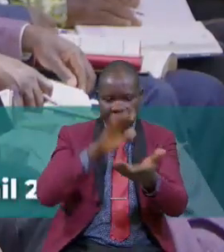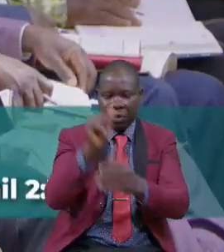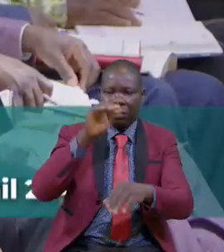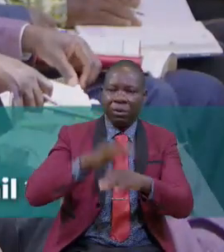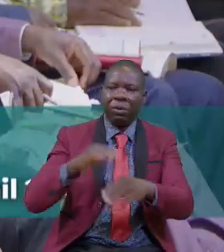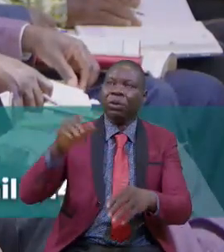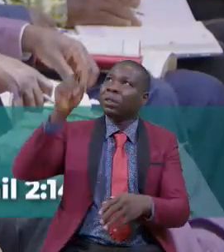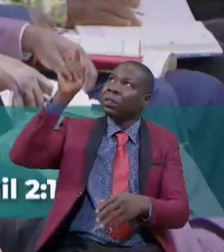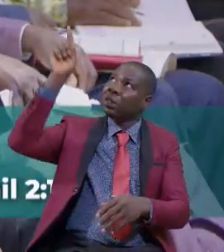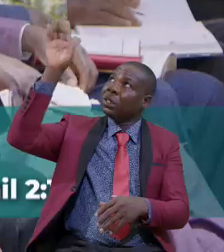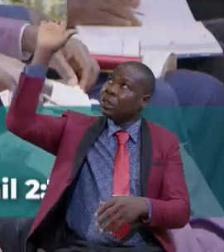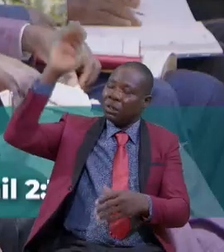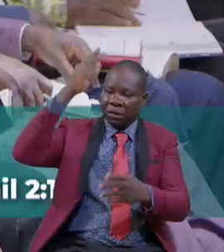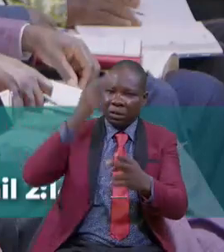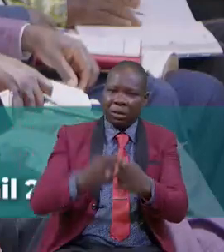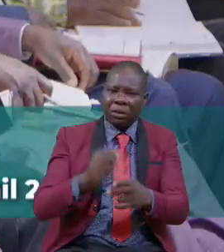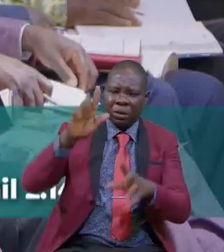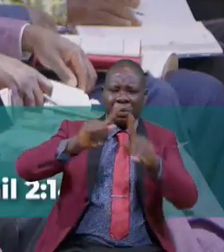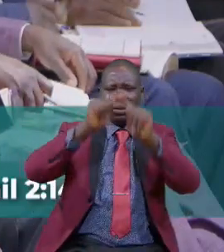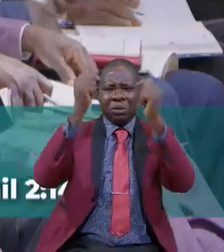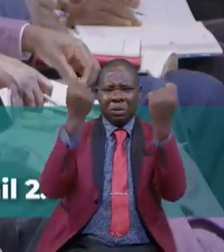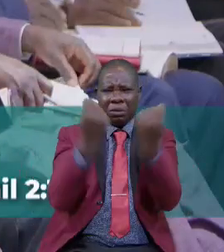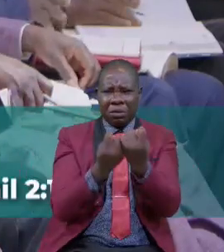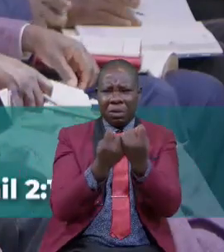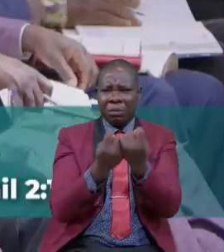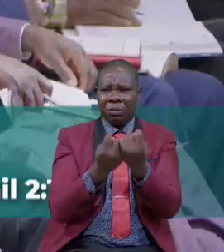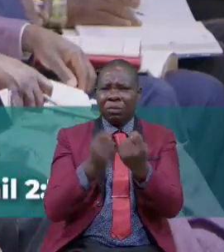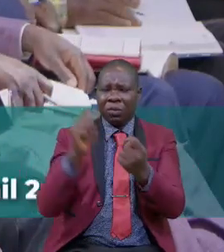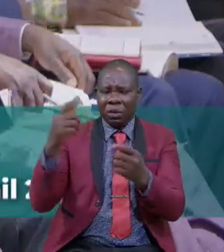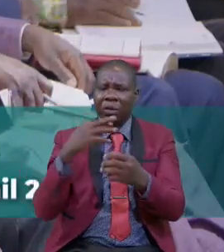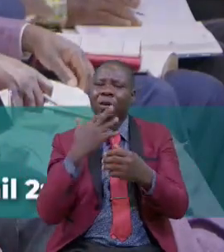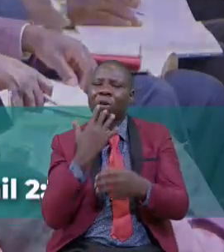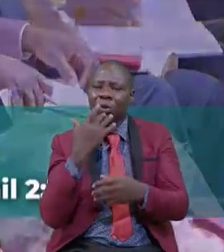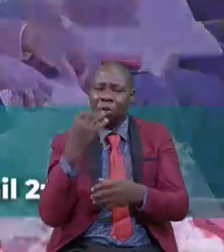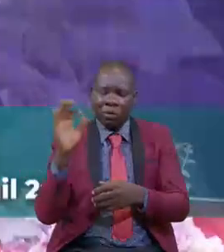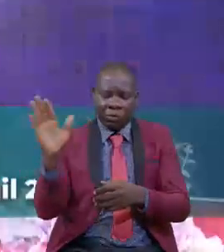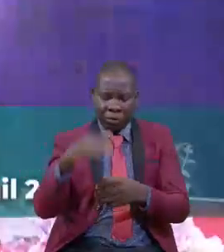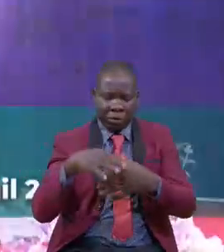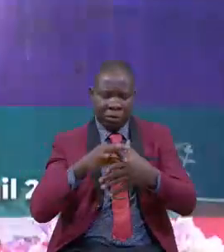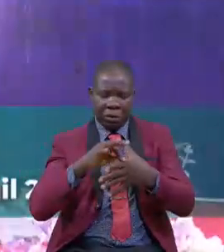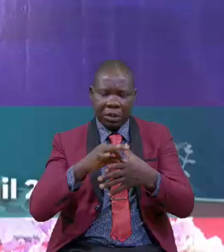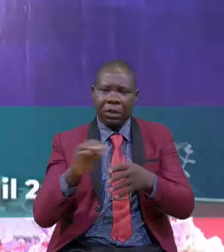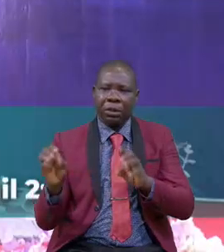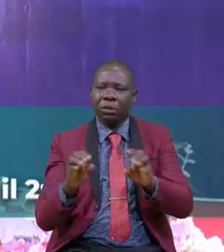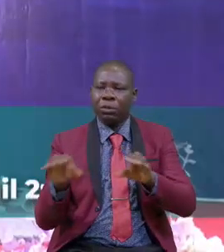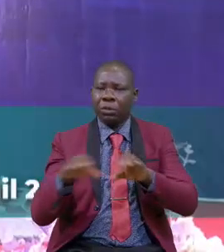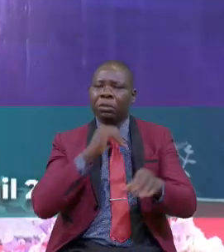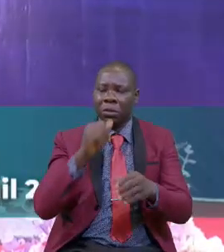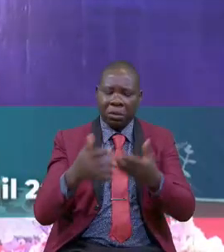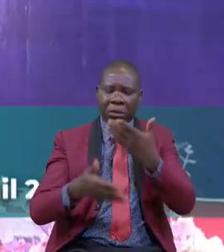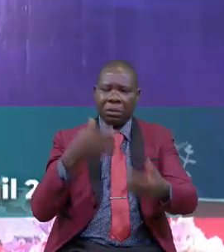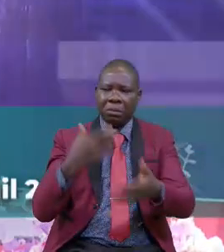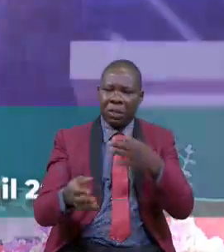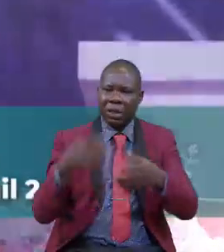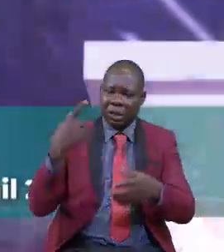does not matter. Their color of skin does not matter. Their denominational affiliation does